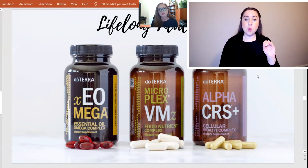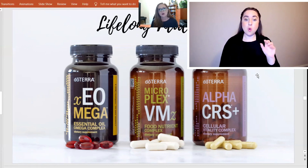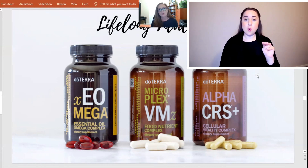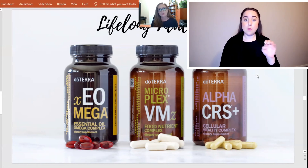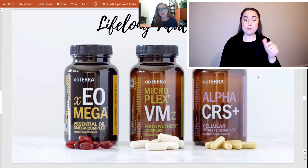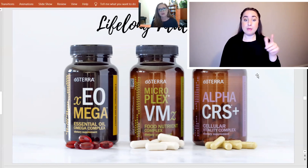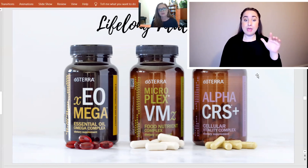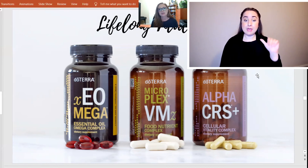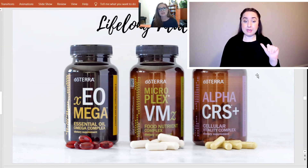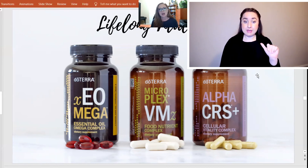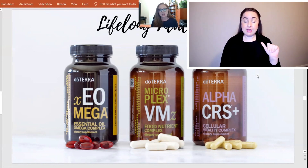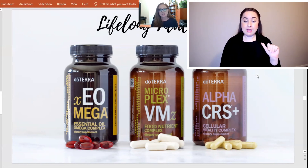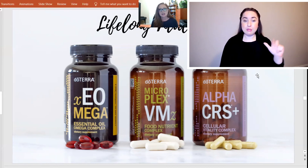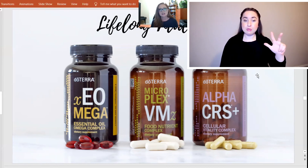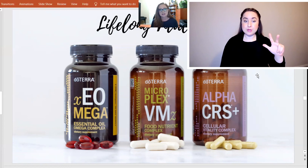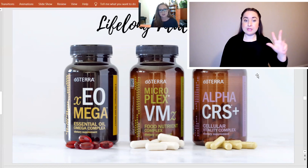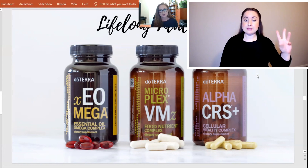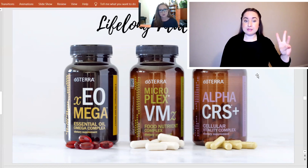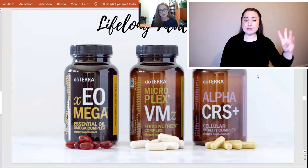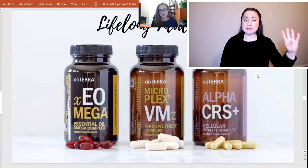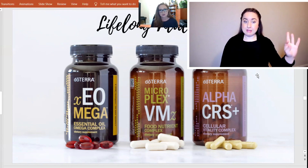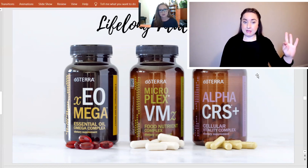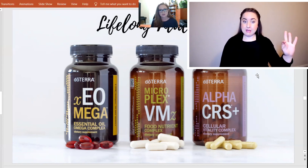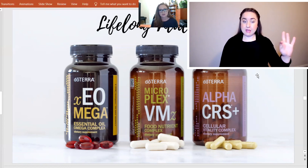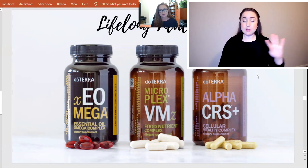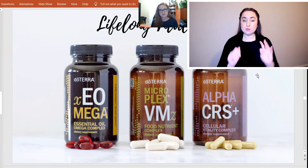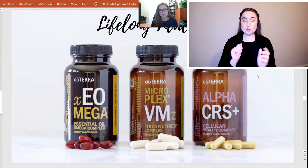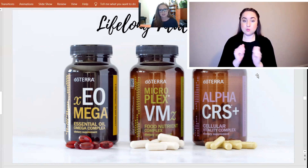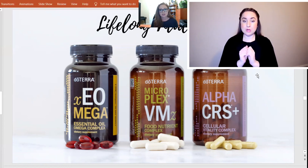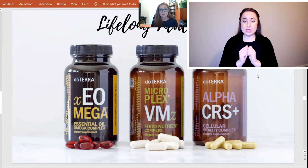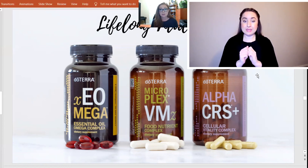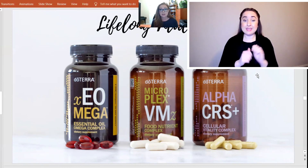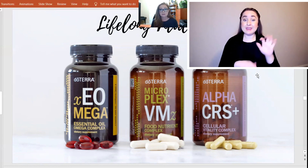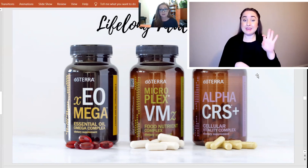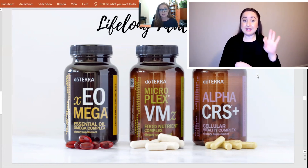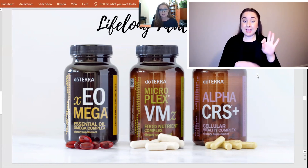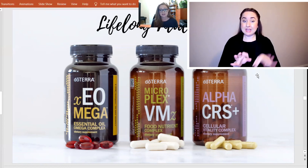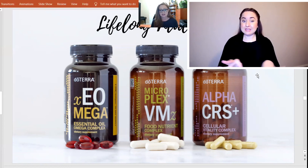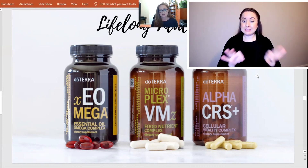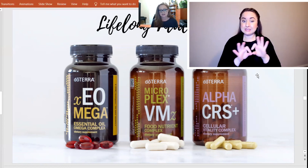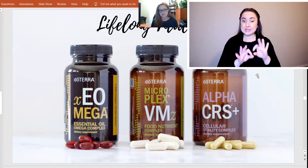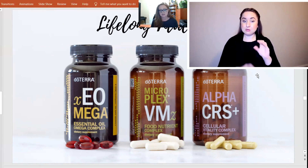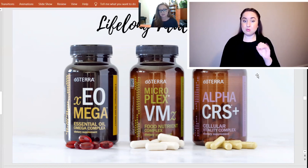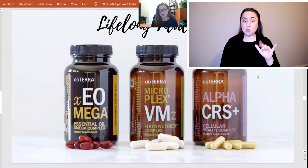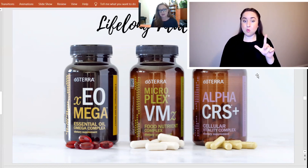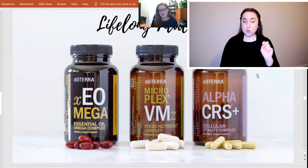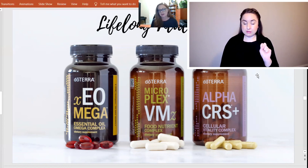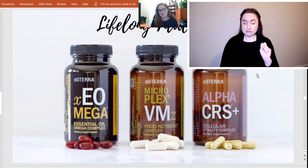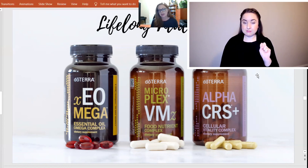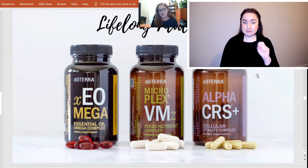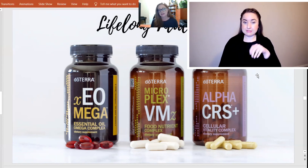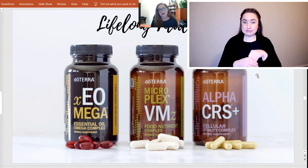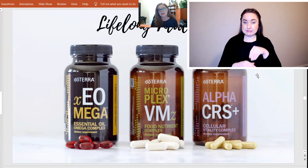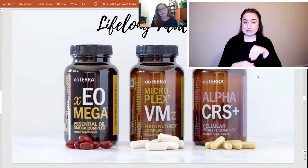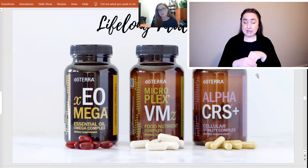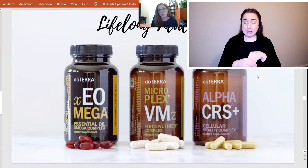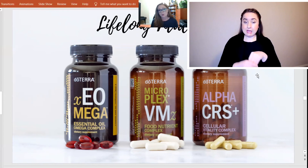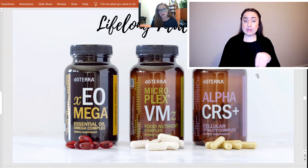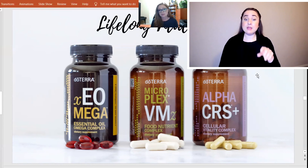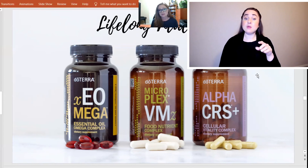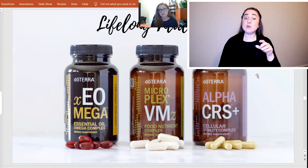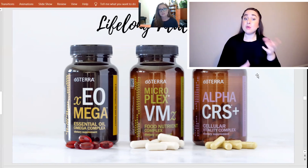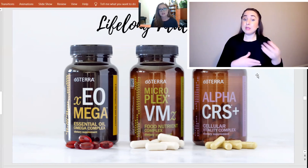along with nine essential oils, including frankincense. And that